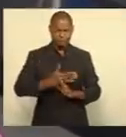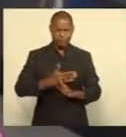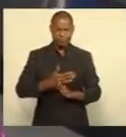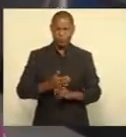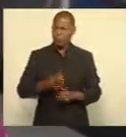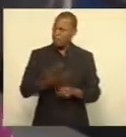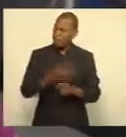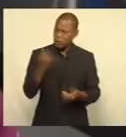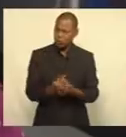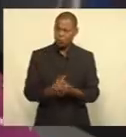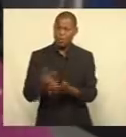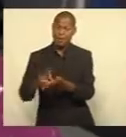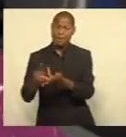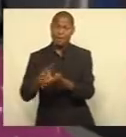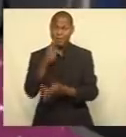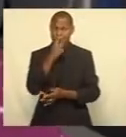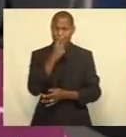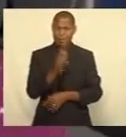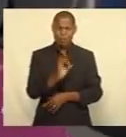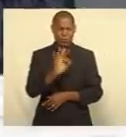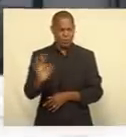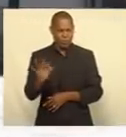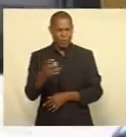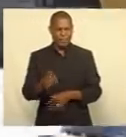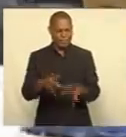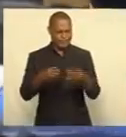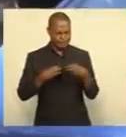people didn't get affected by the virus in other parts of Fiji.